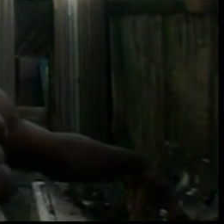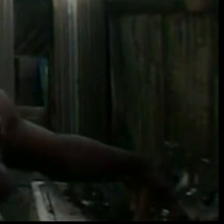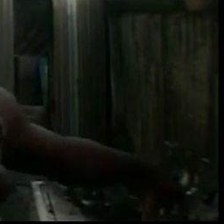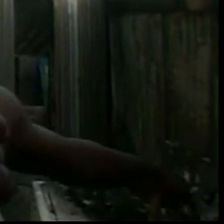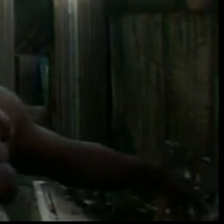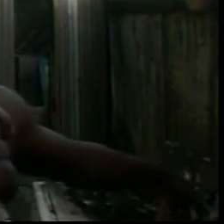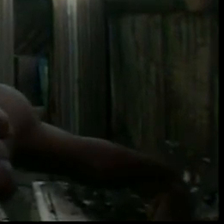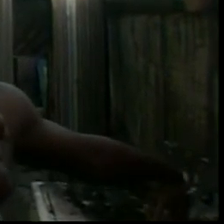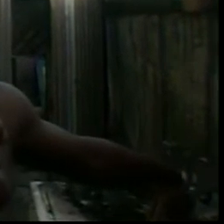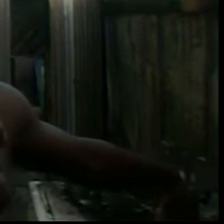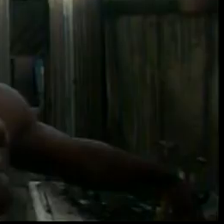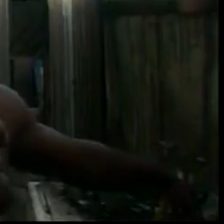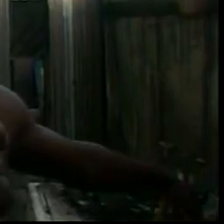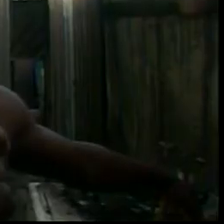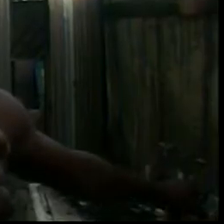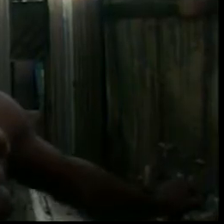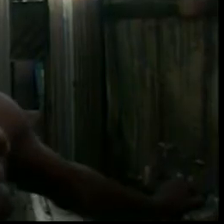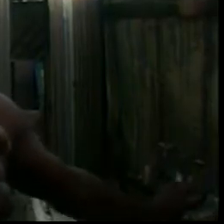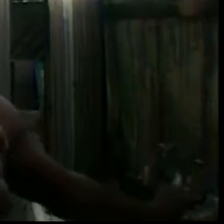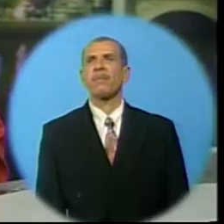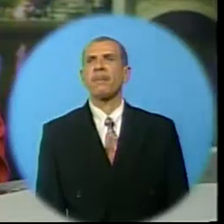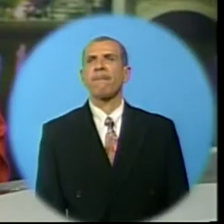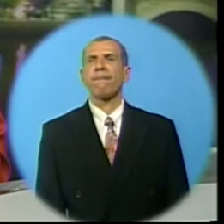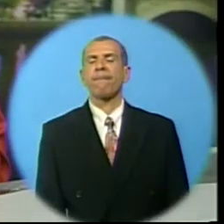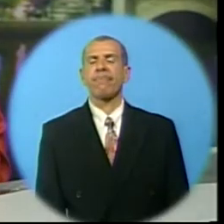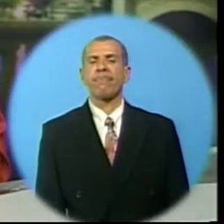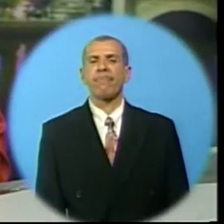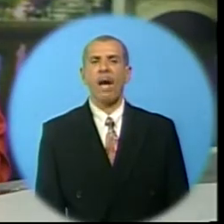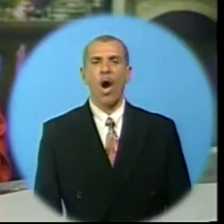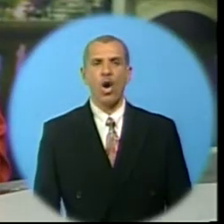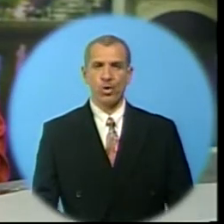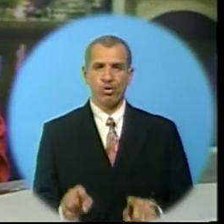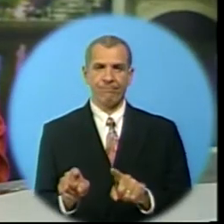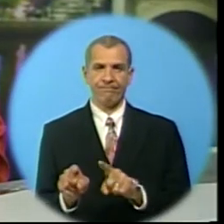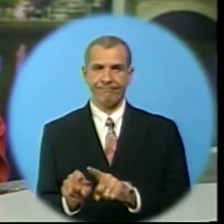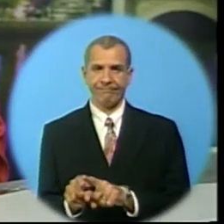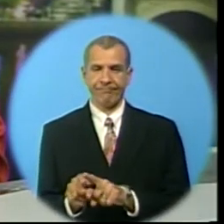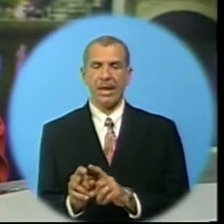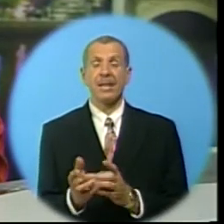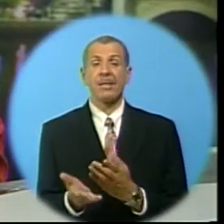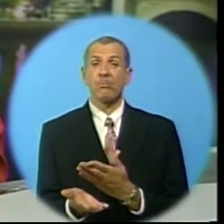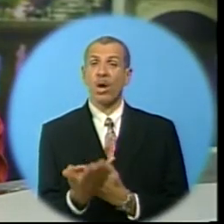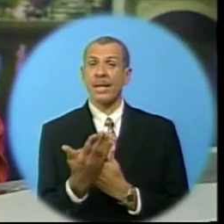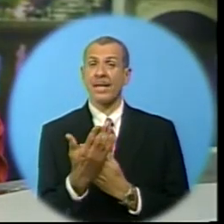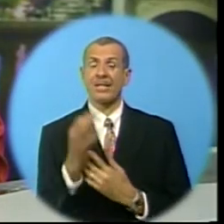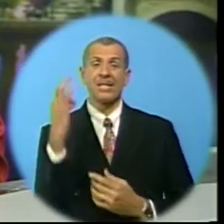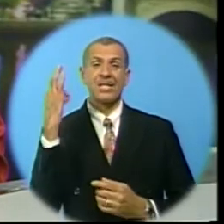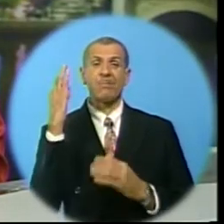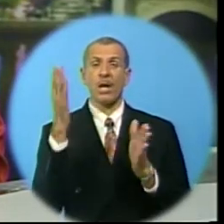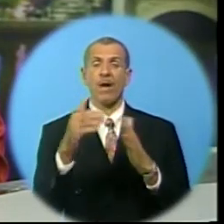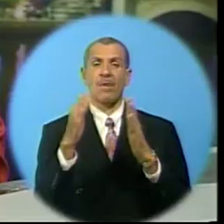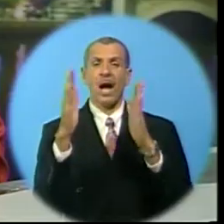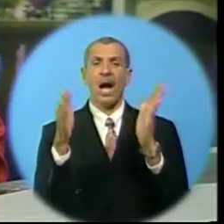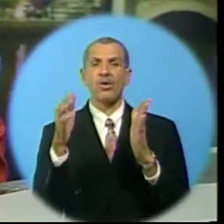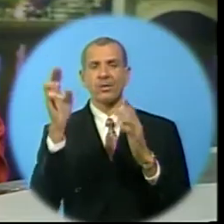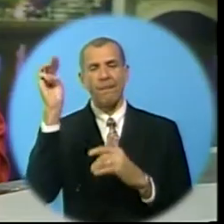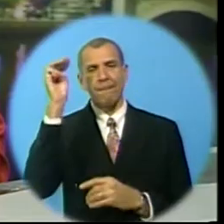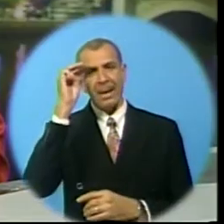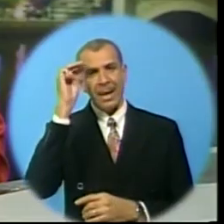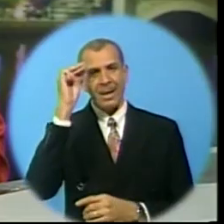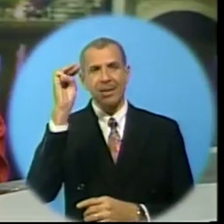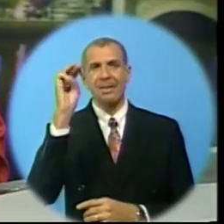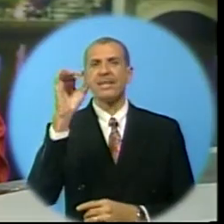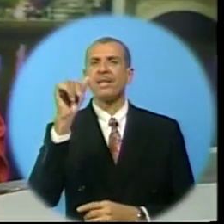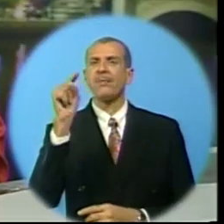I have about 5:15 a.m. this morning. Also on the scene this morning was Speaker of the House of Assembly, Michael Carrington.